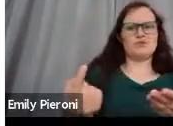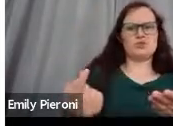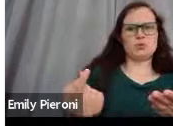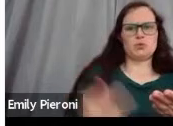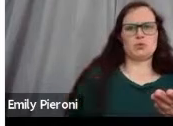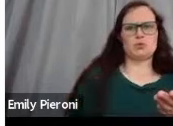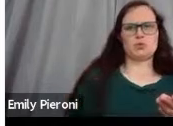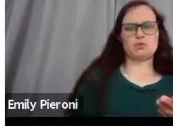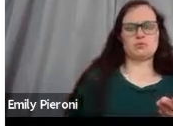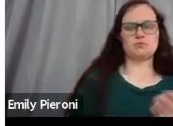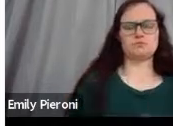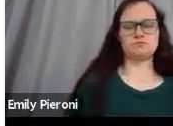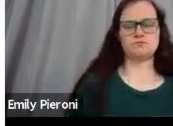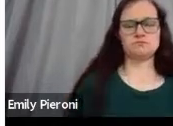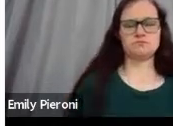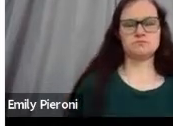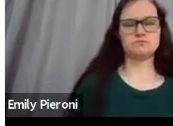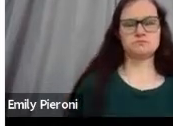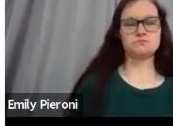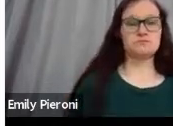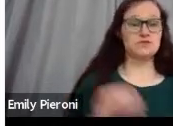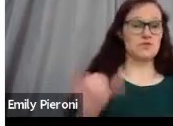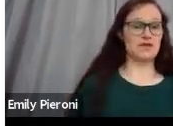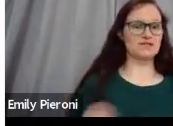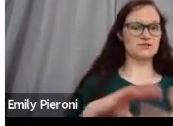So this is a story framework.